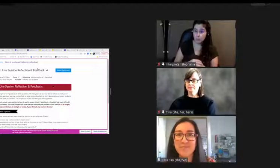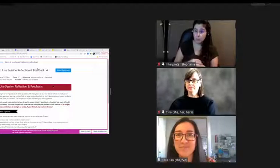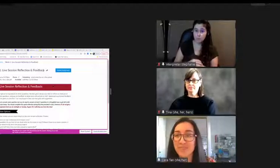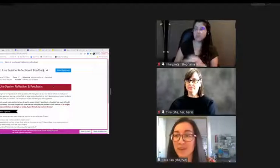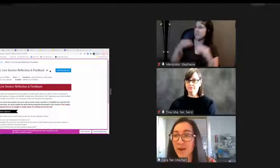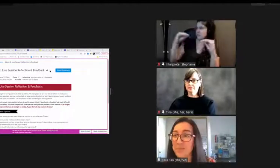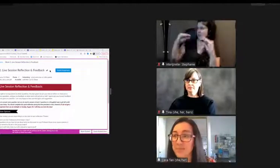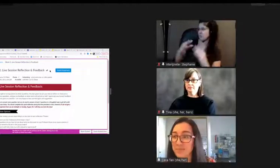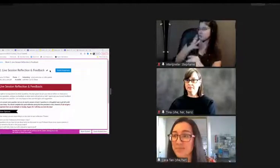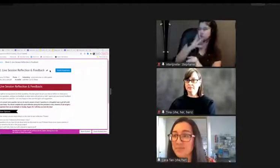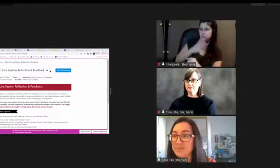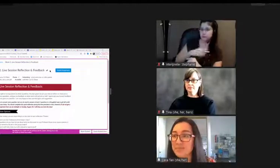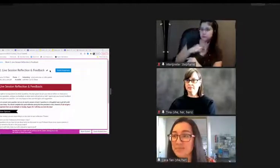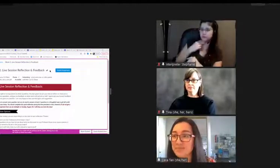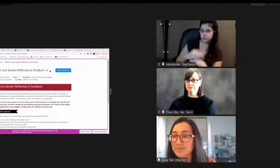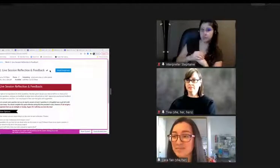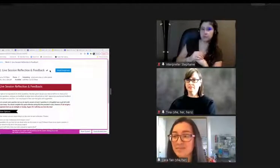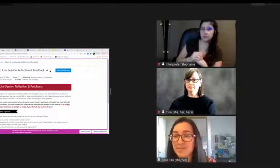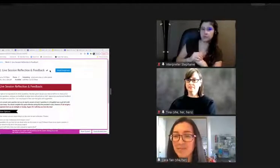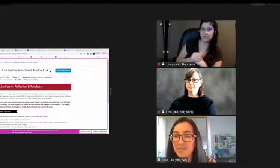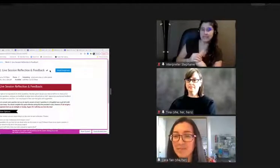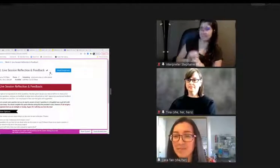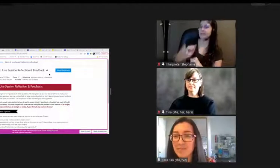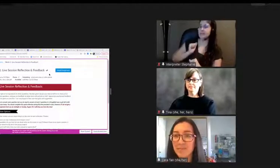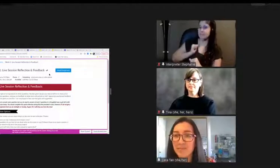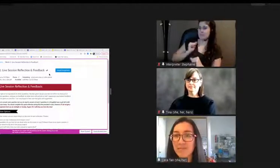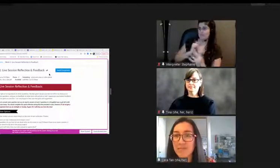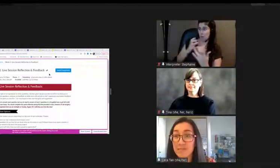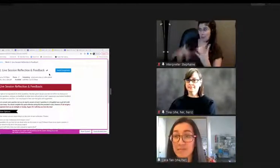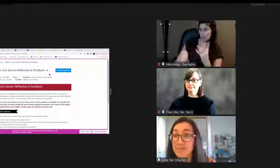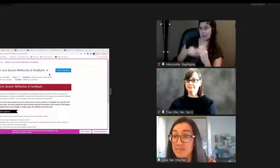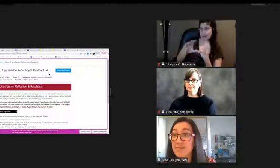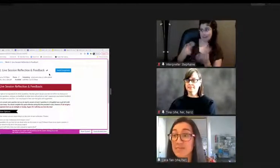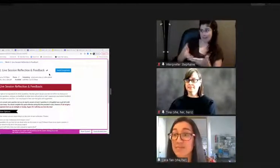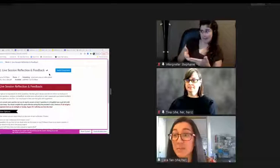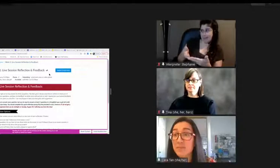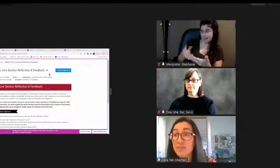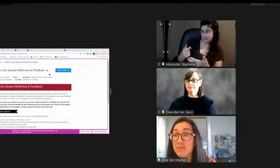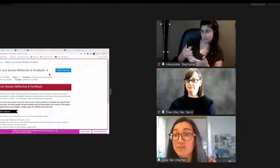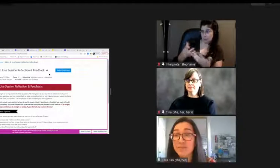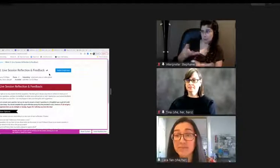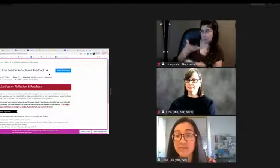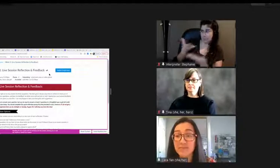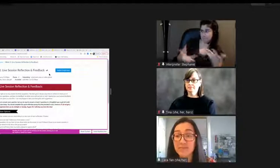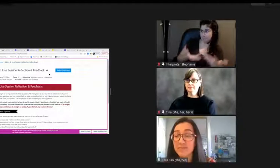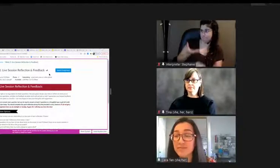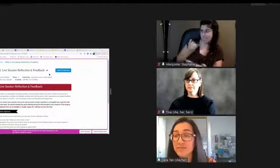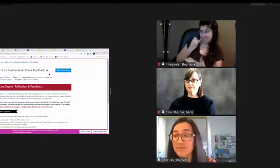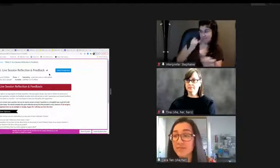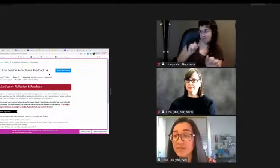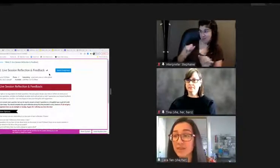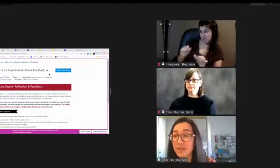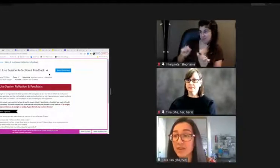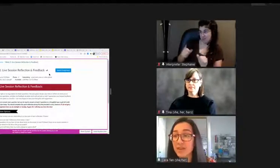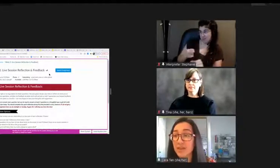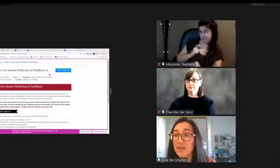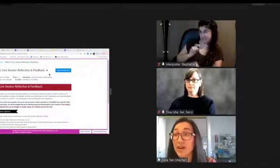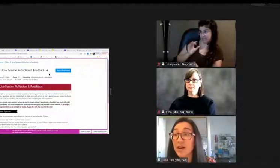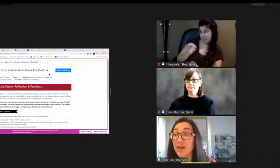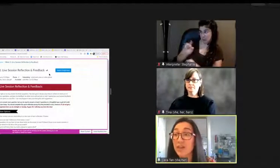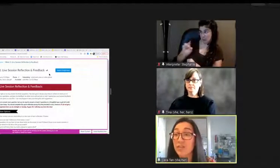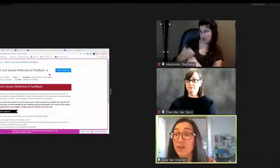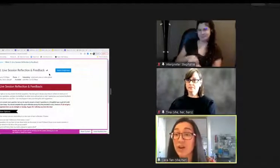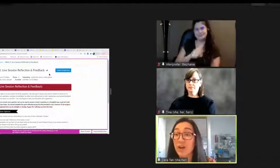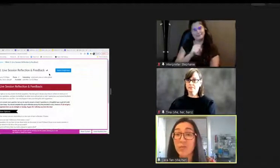Professor? Yeah. Oh, I'm actually looking to add to class. So, if it's possible, can I get an ad code, please?